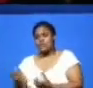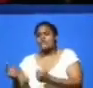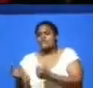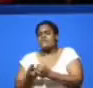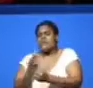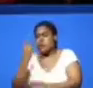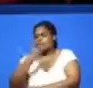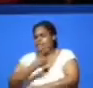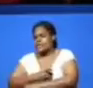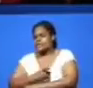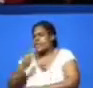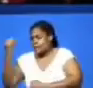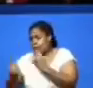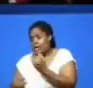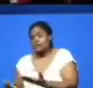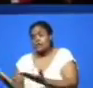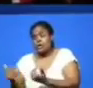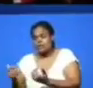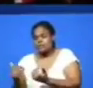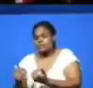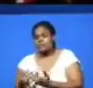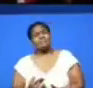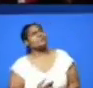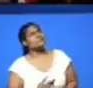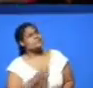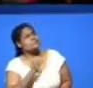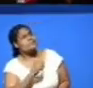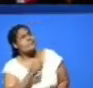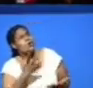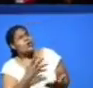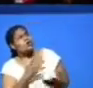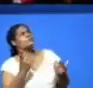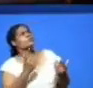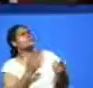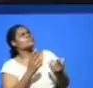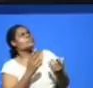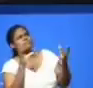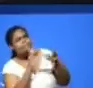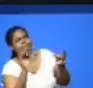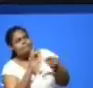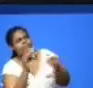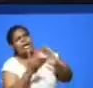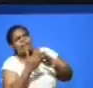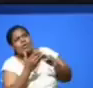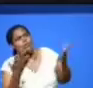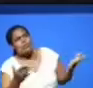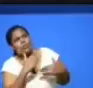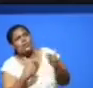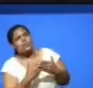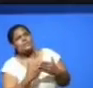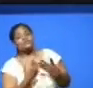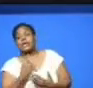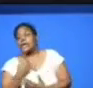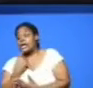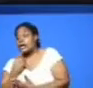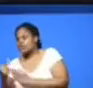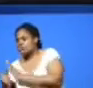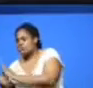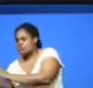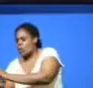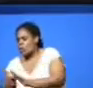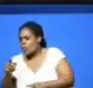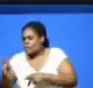night. I want to invite you to come. He said, well sir, what will be the series about? He said, I want to show